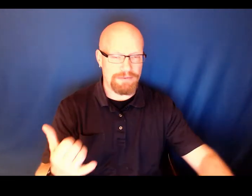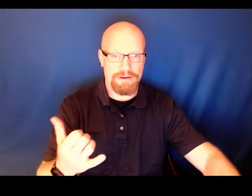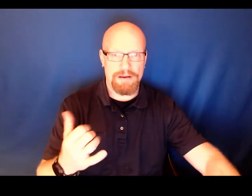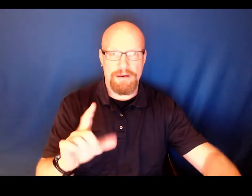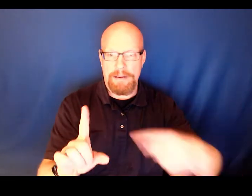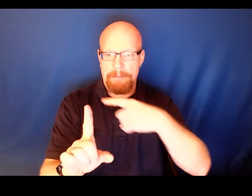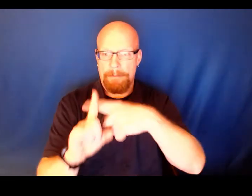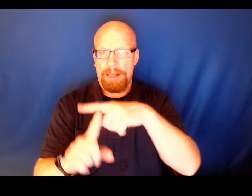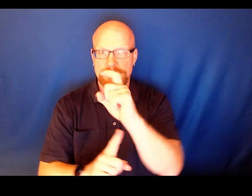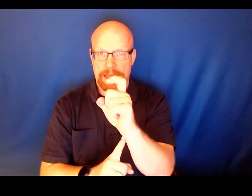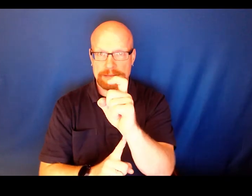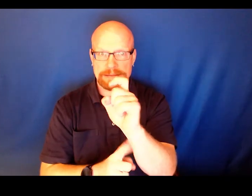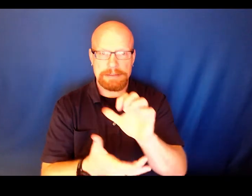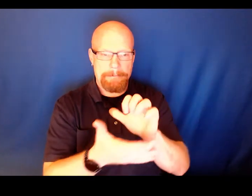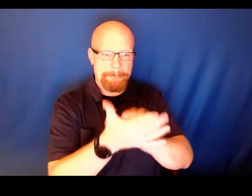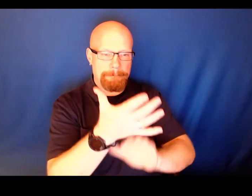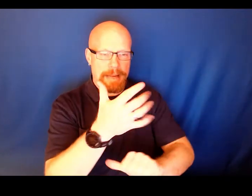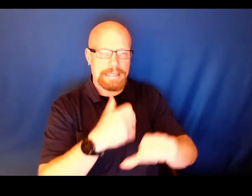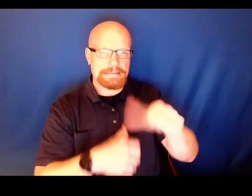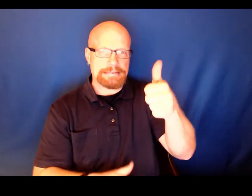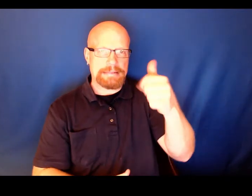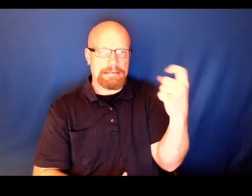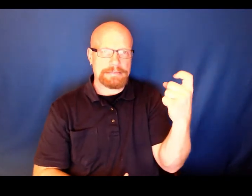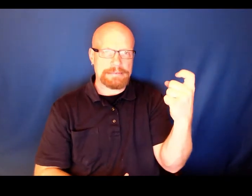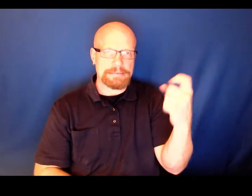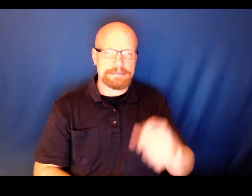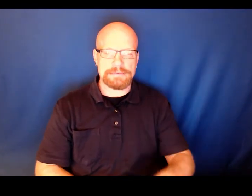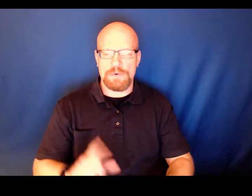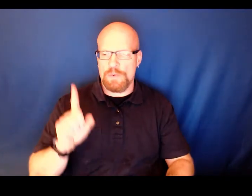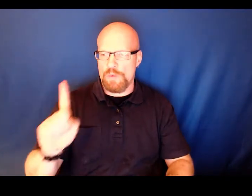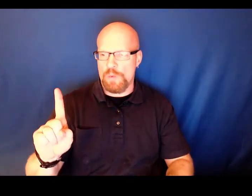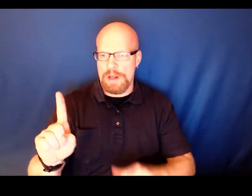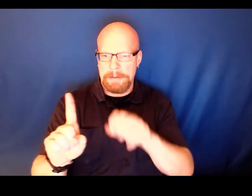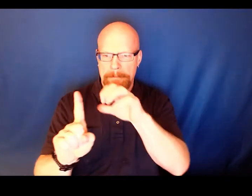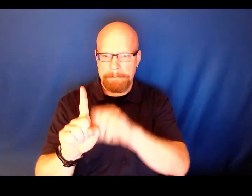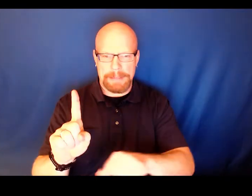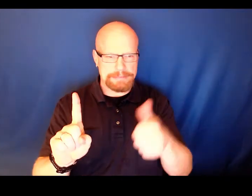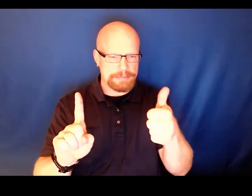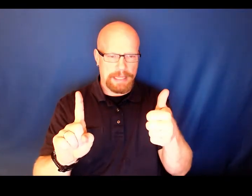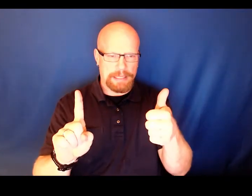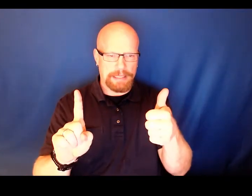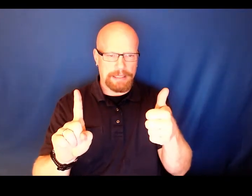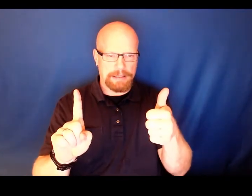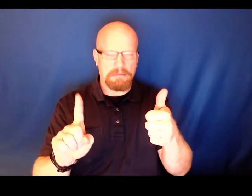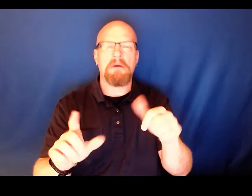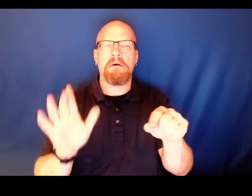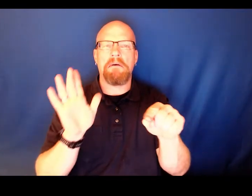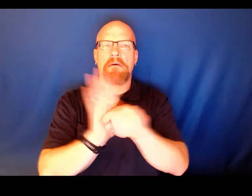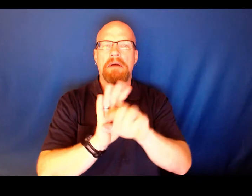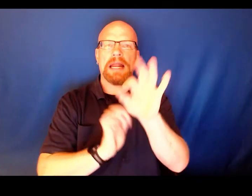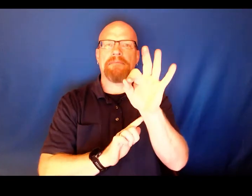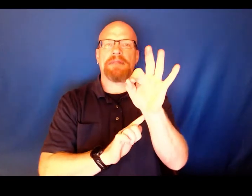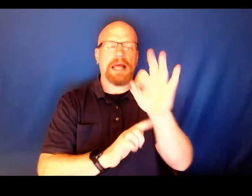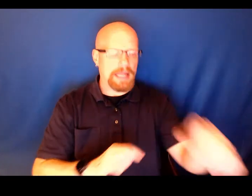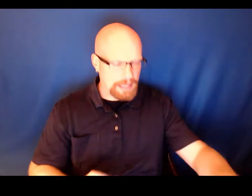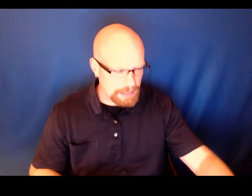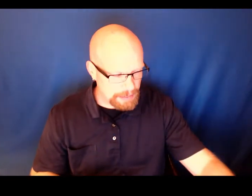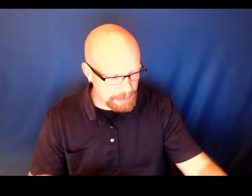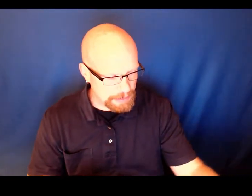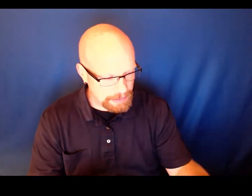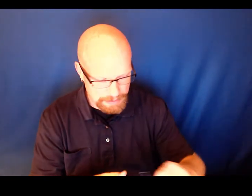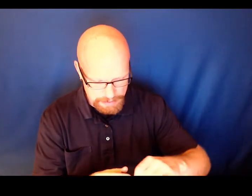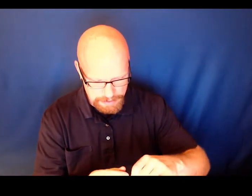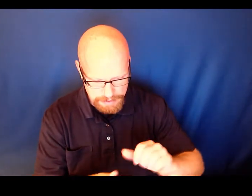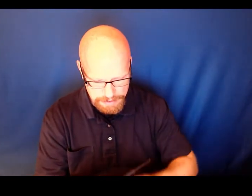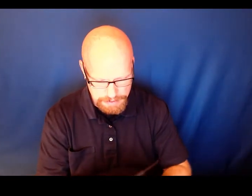Okay, so now we have plus x minus 10x. So 1 minus 10, negative 9.